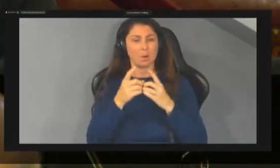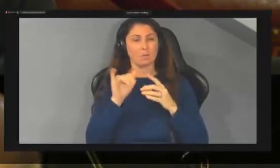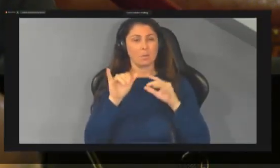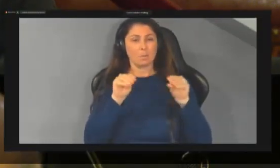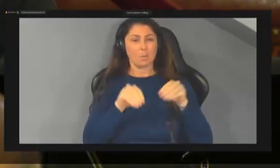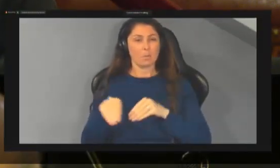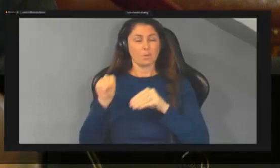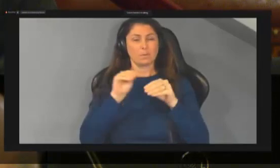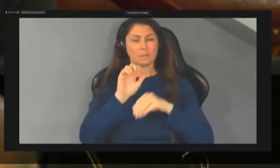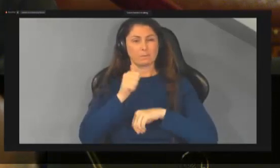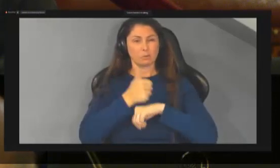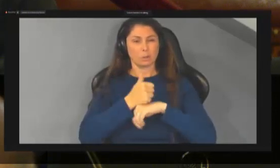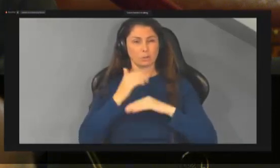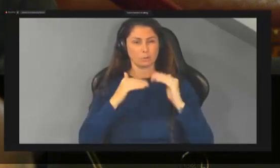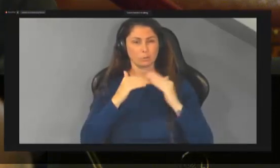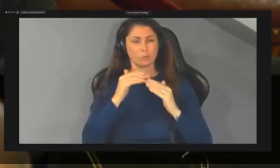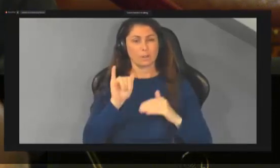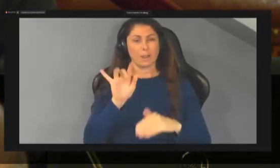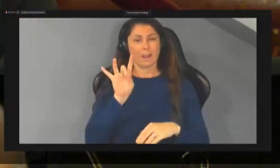Infrastructure. It is an